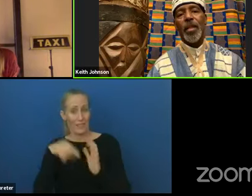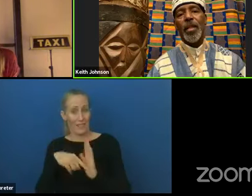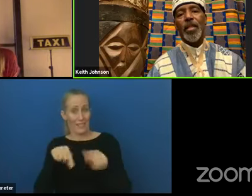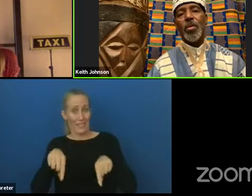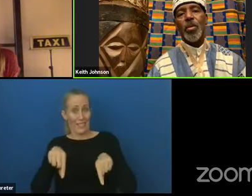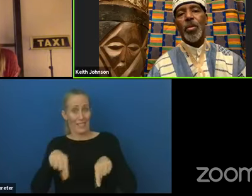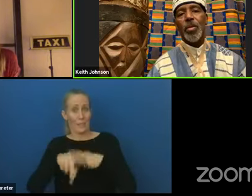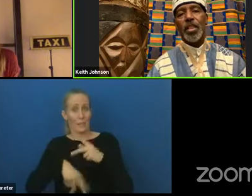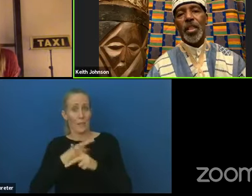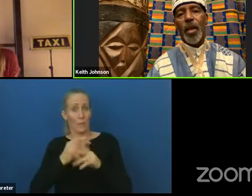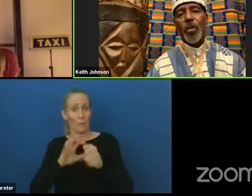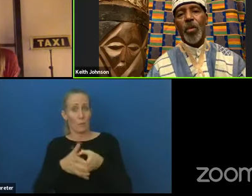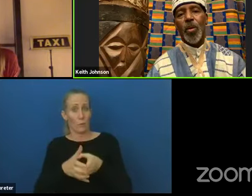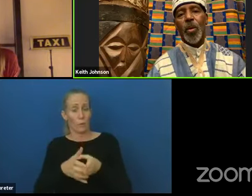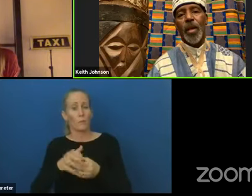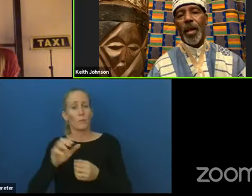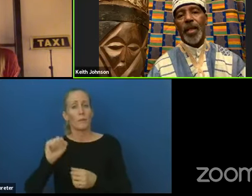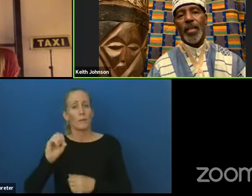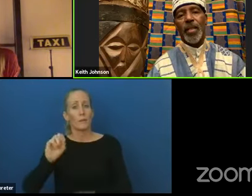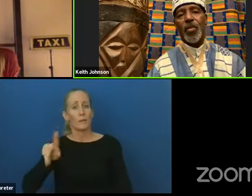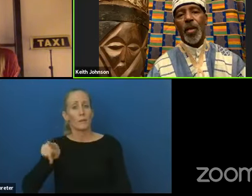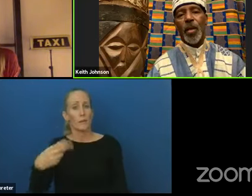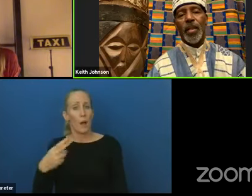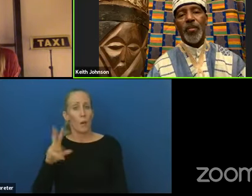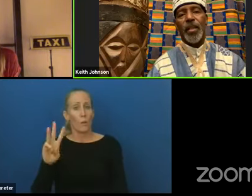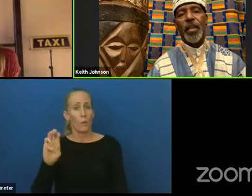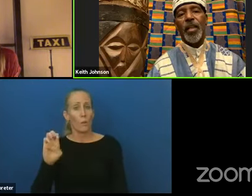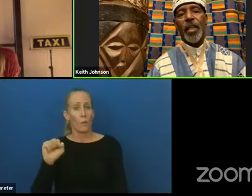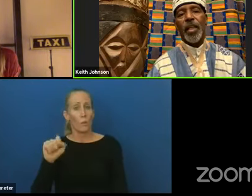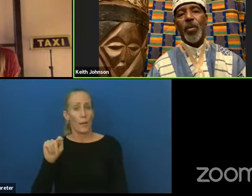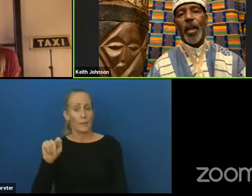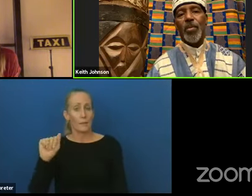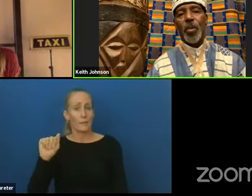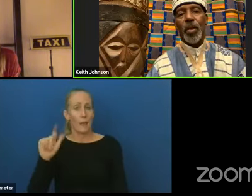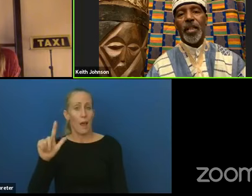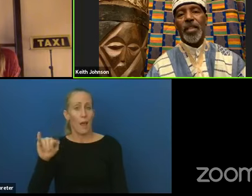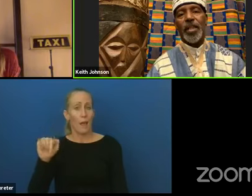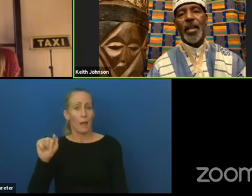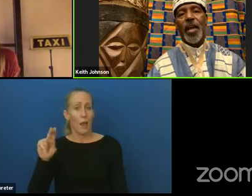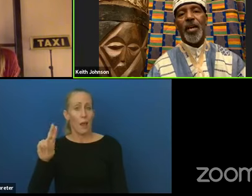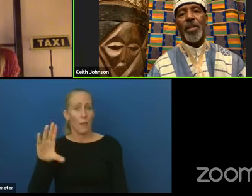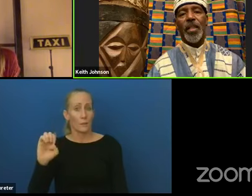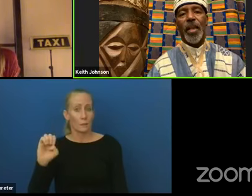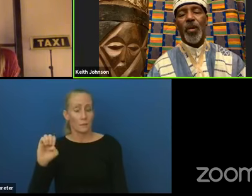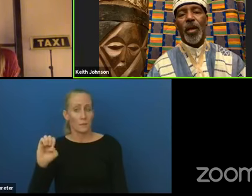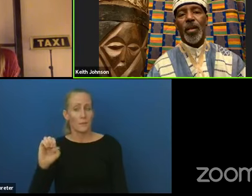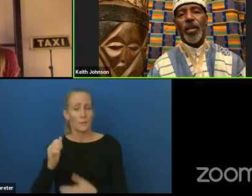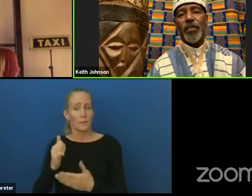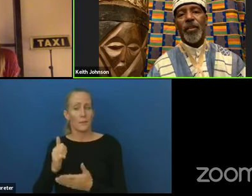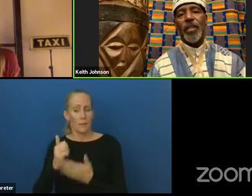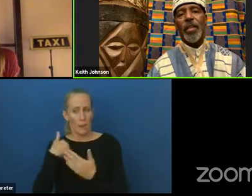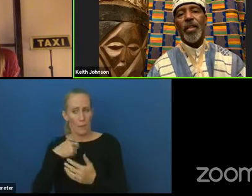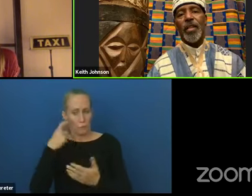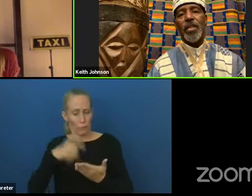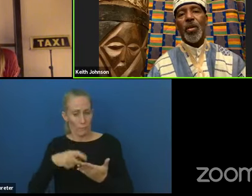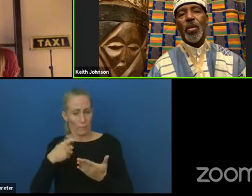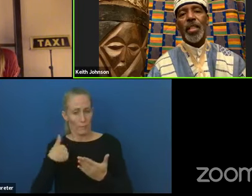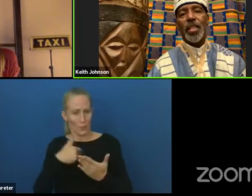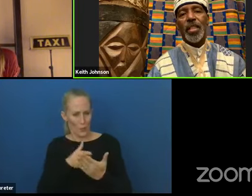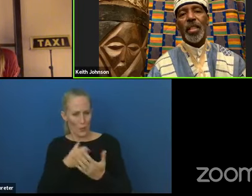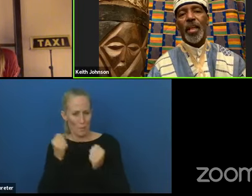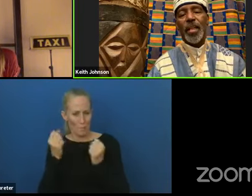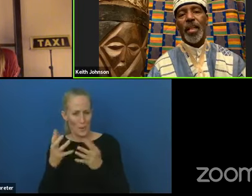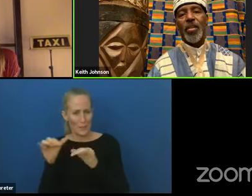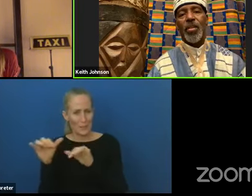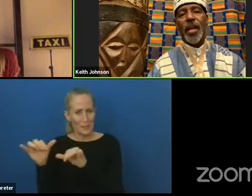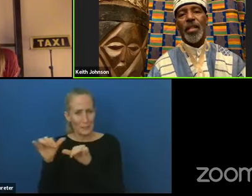together to see that we're more alike than we are different. And we have more things in common than we are different. So it's